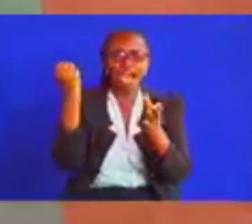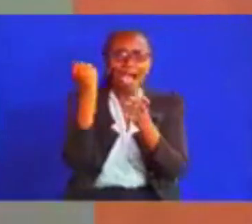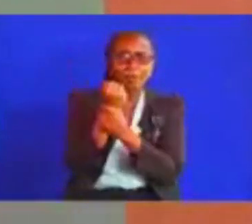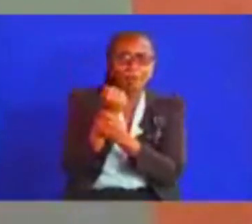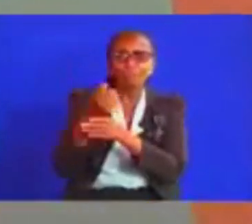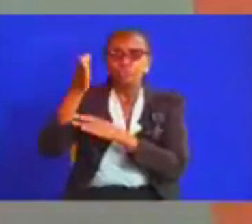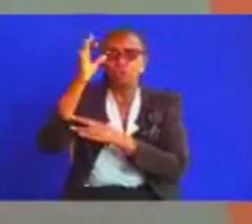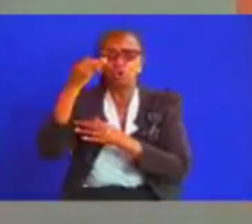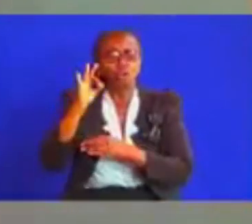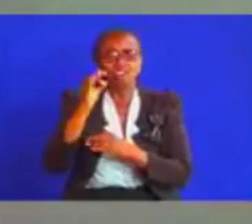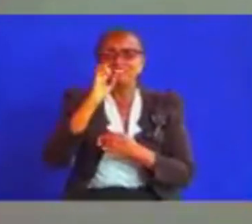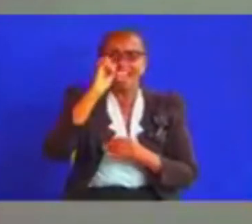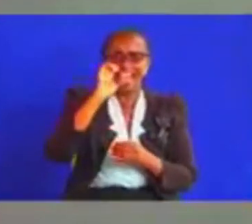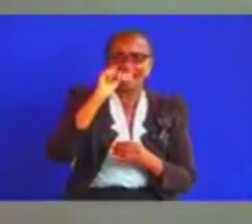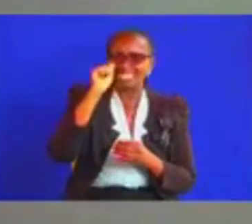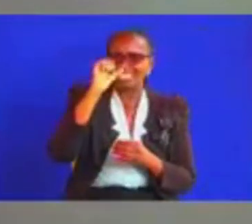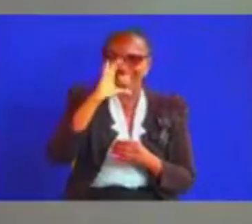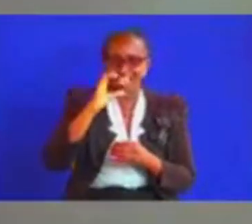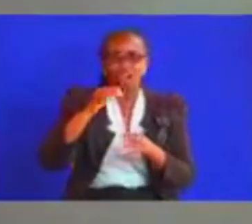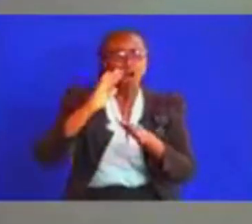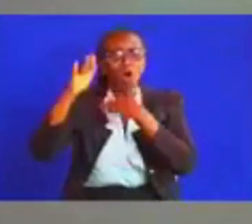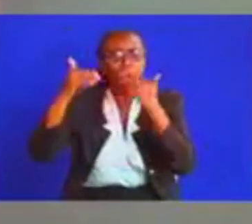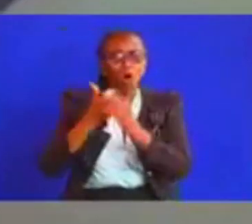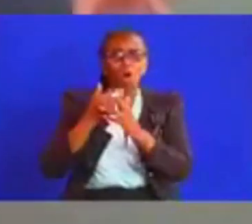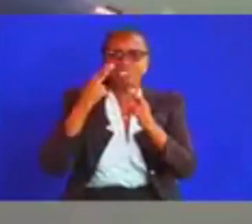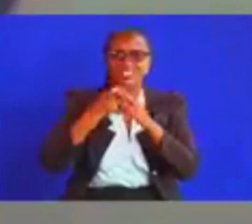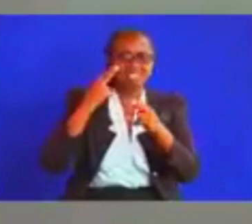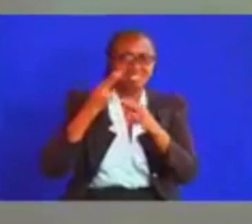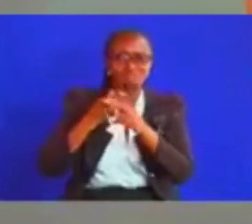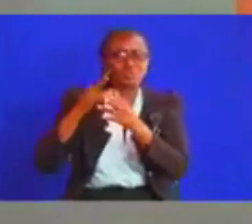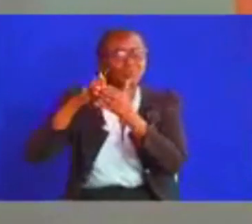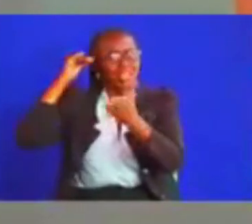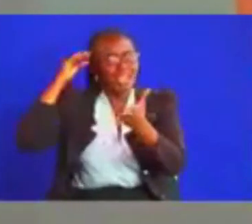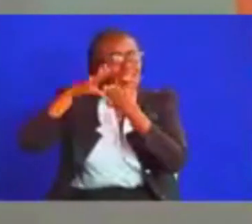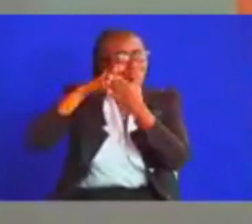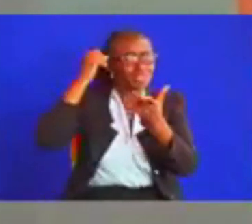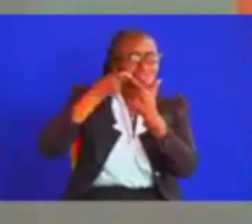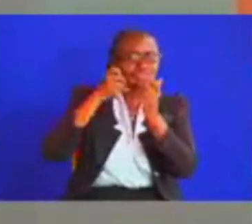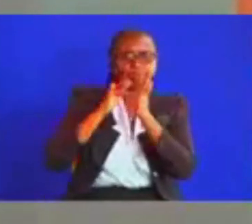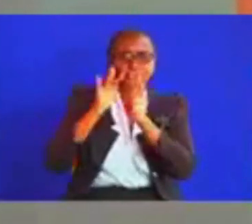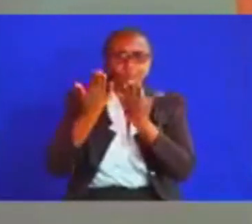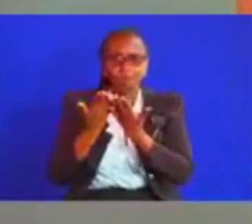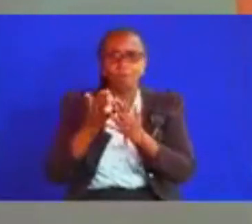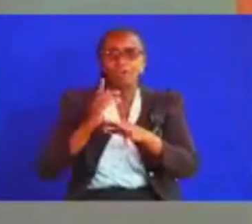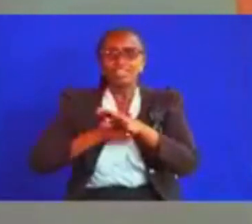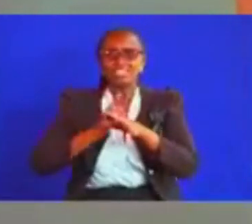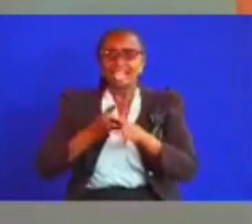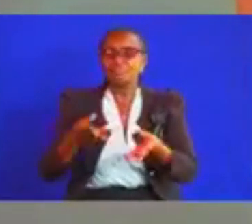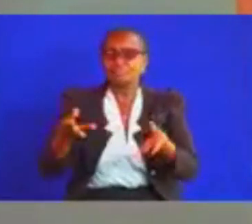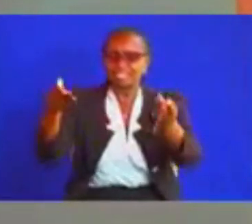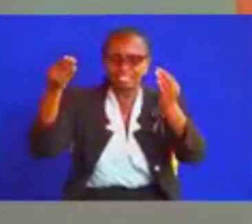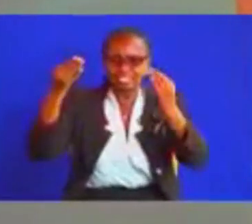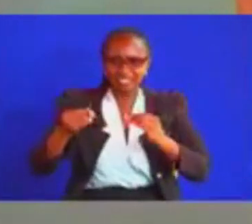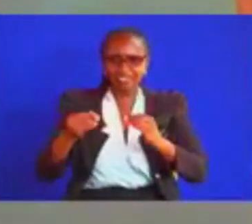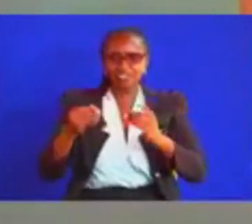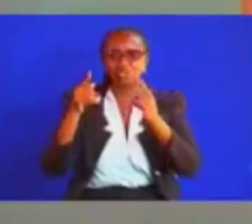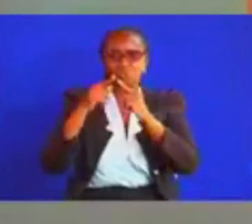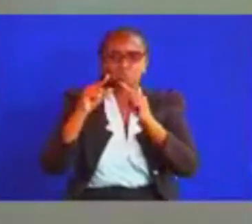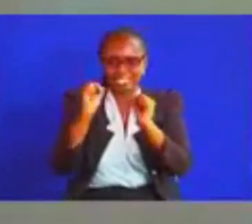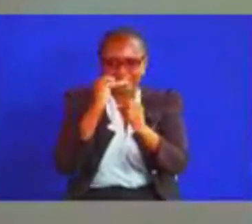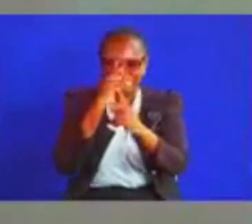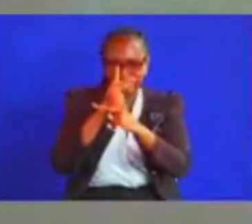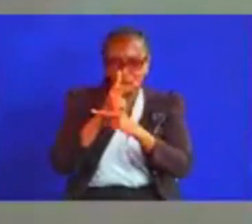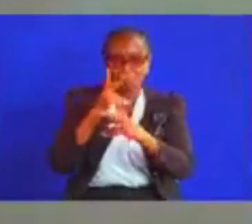of Isaac, the God of Jacob, all of these names, you study in scripture that they were mandated to preserve those